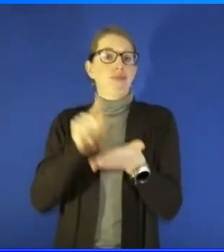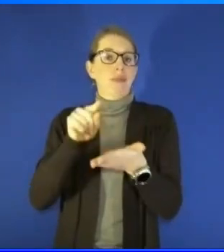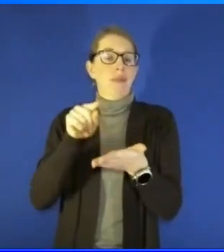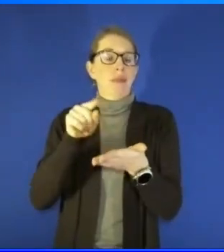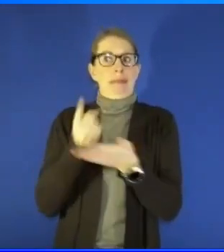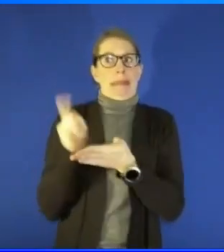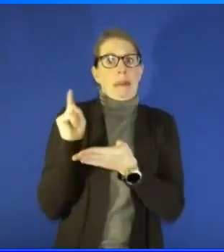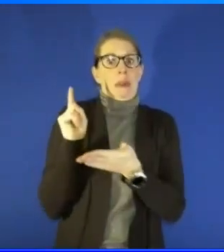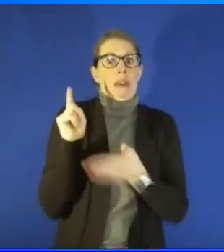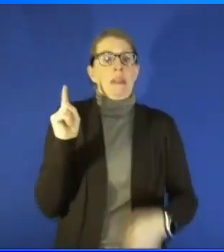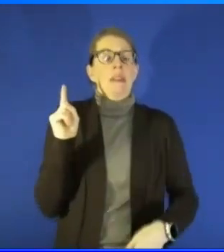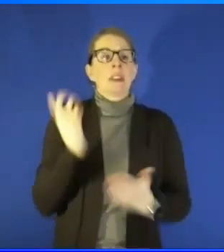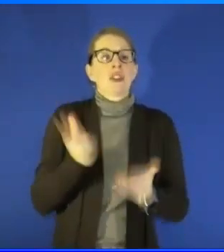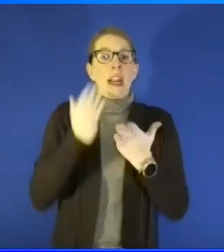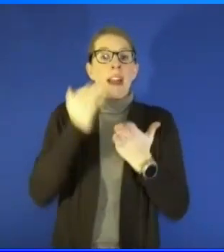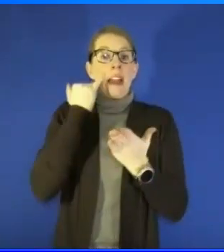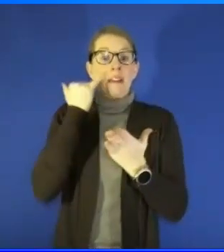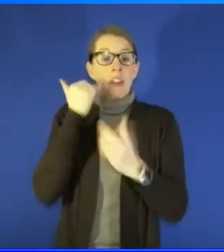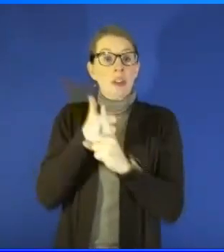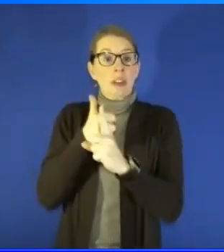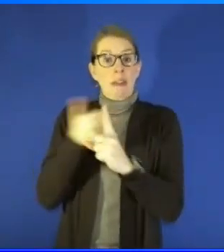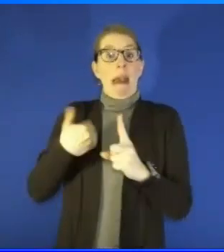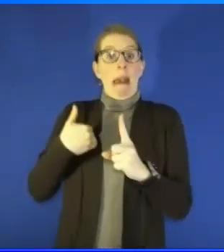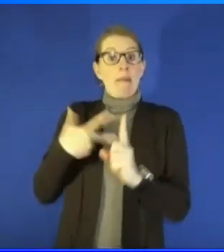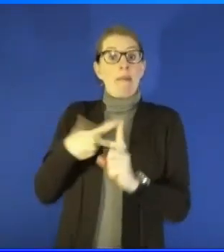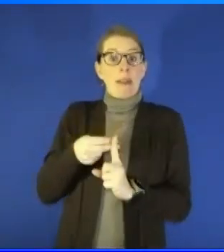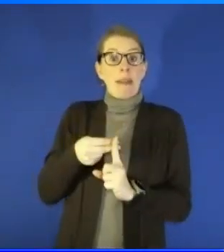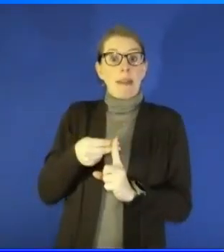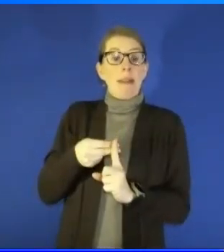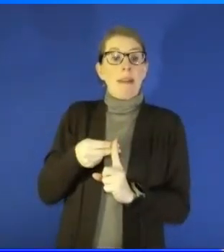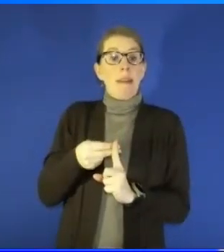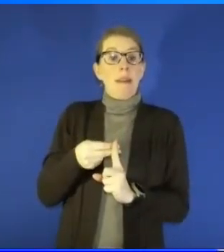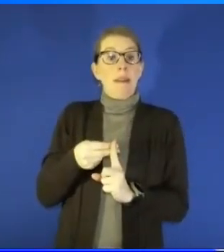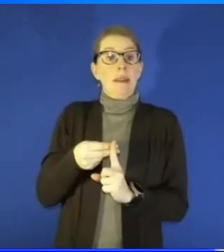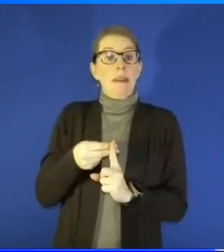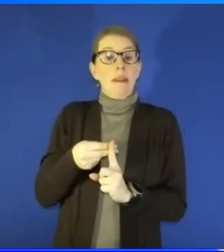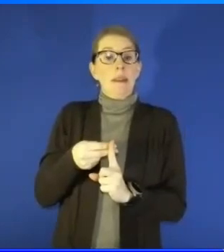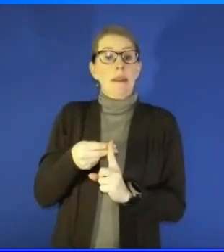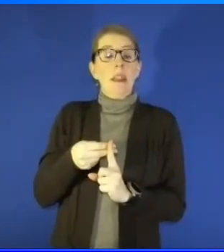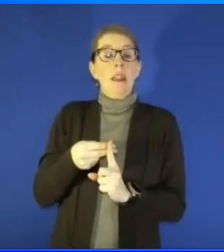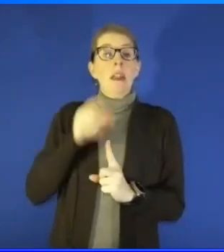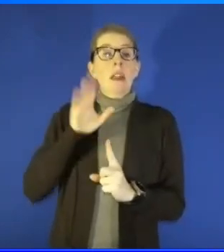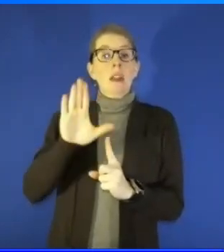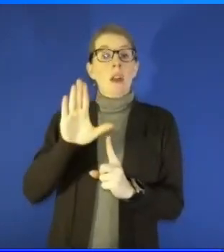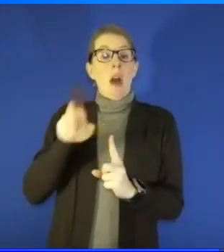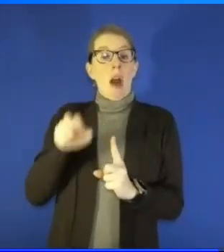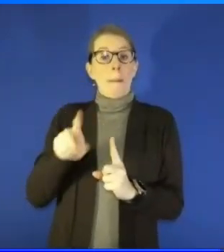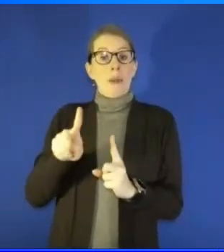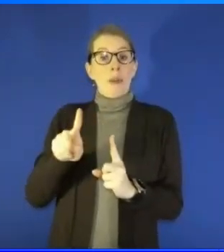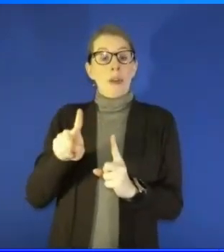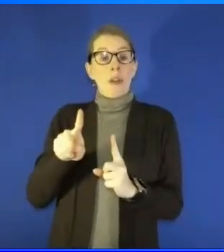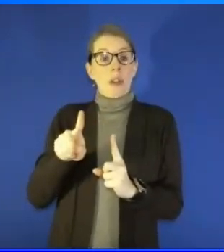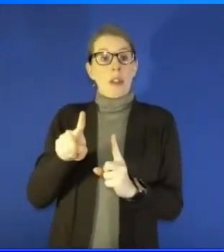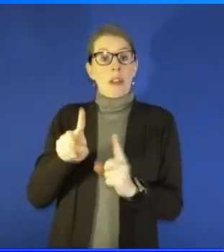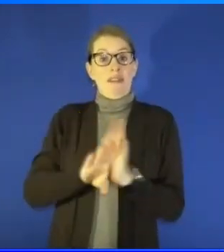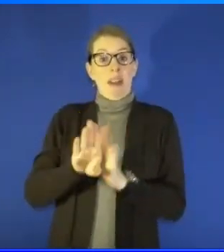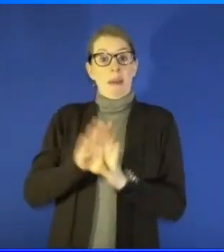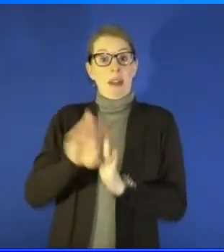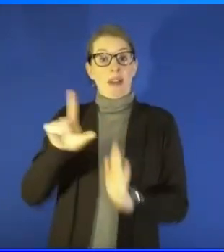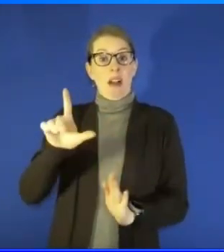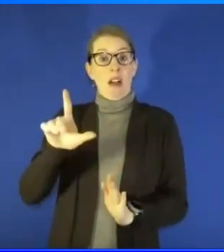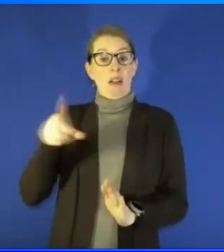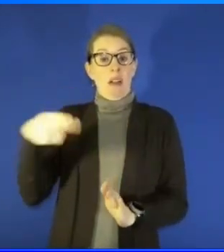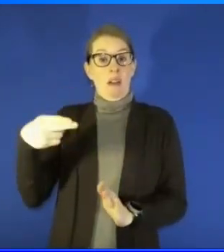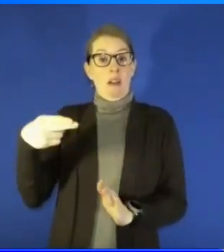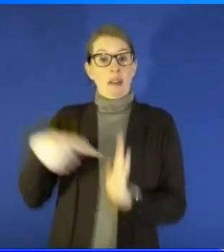that if you had the vaccine, that your chances of developing long COVID symptoms afterwards